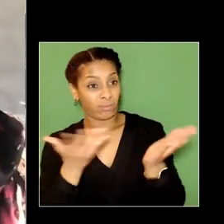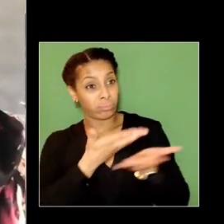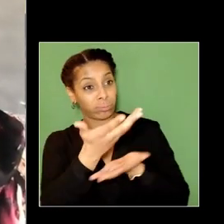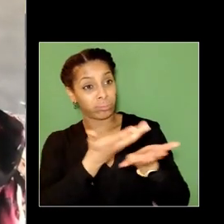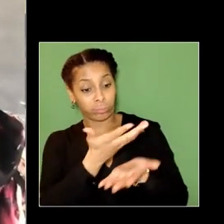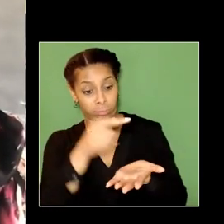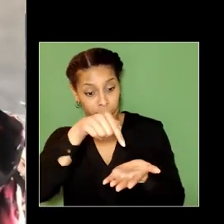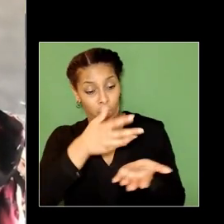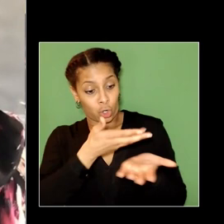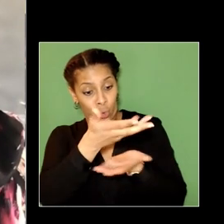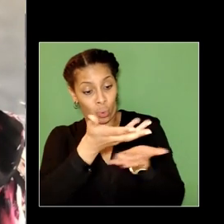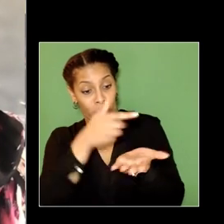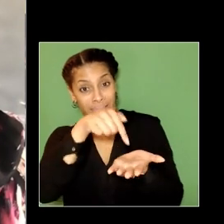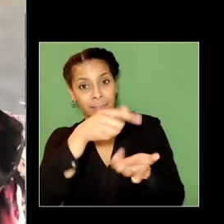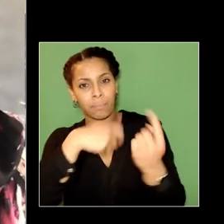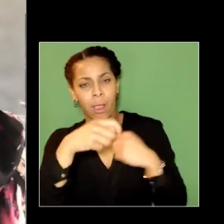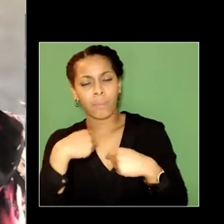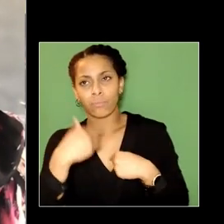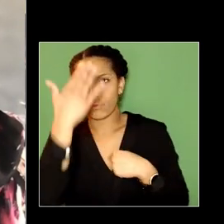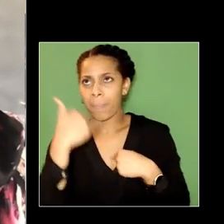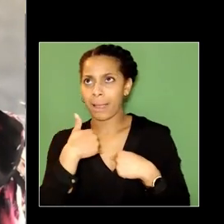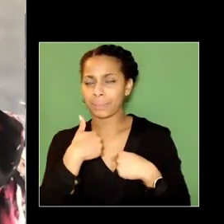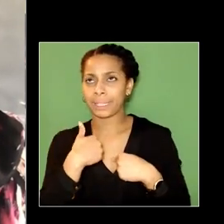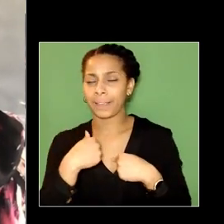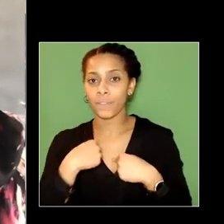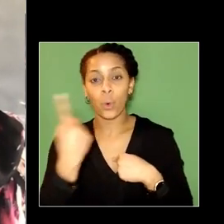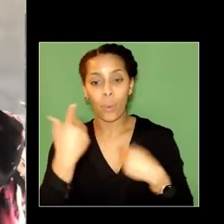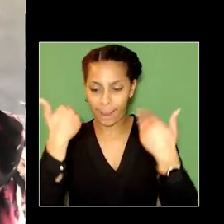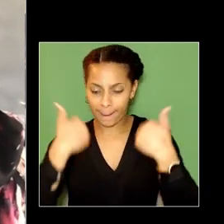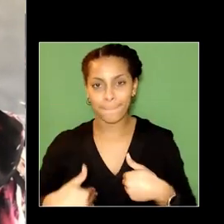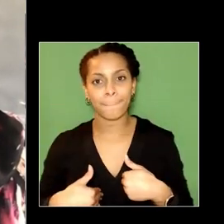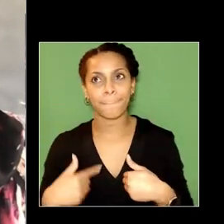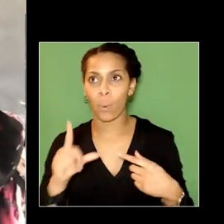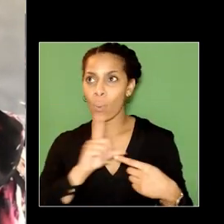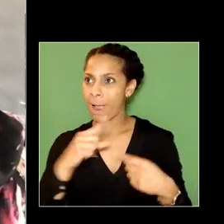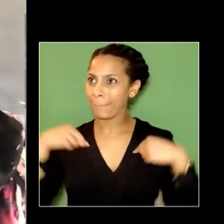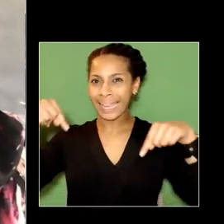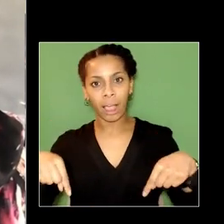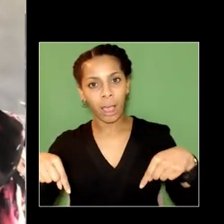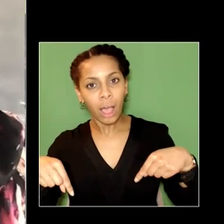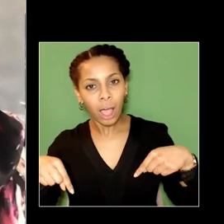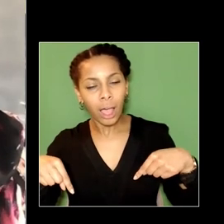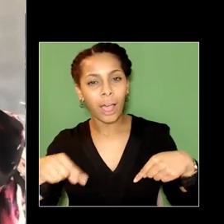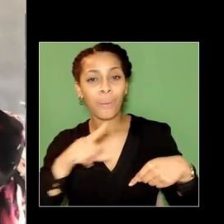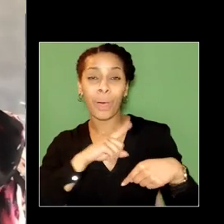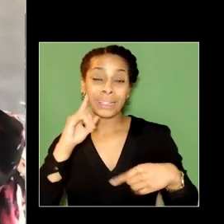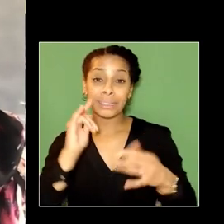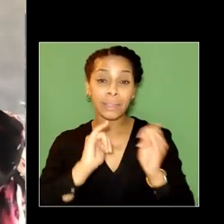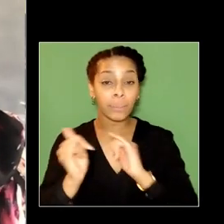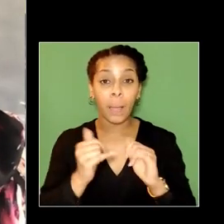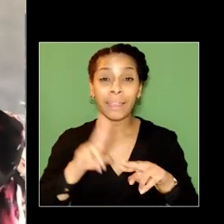it's about reminding yourself of who you are and what you're doing here. Because I think sometimes when you spend too much time in the